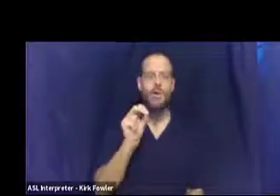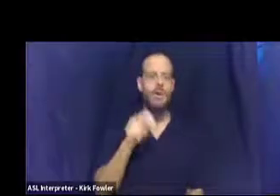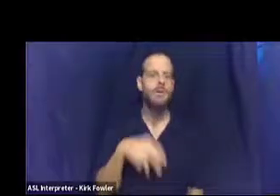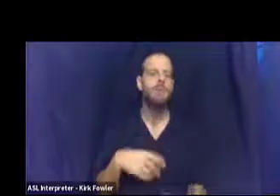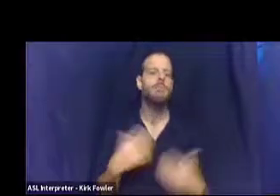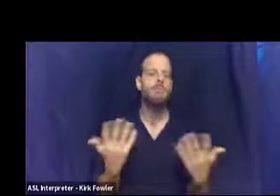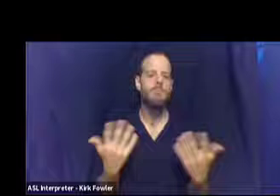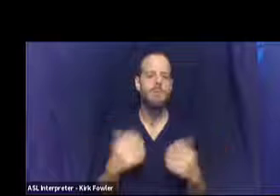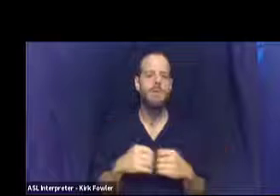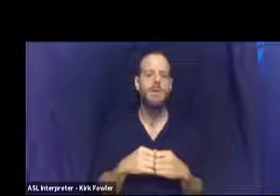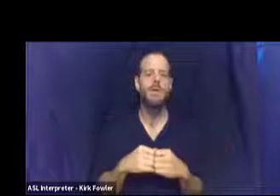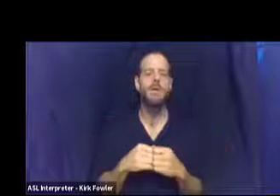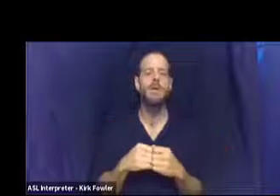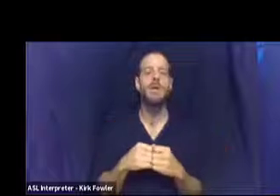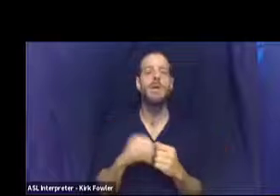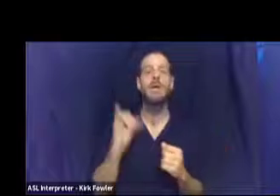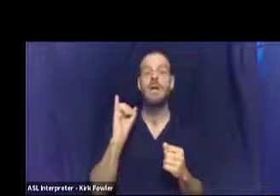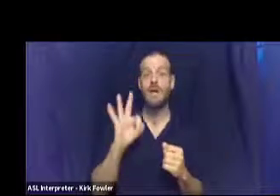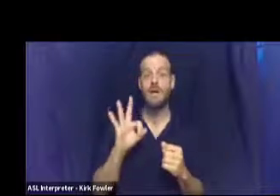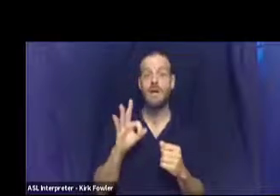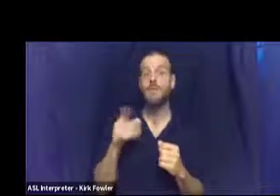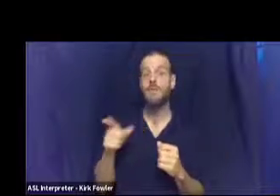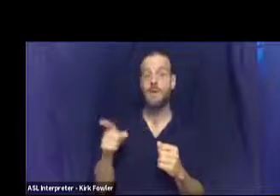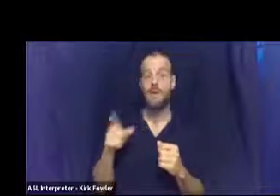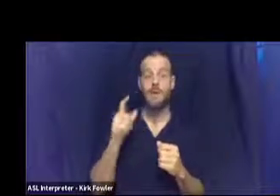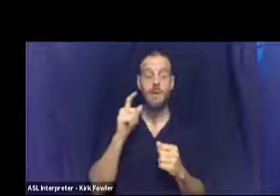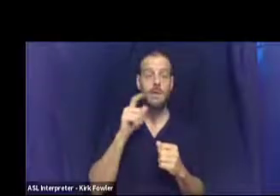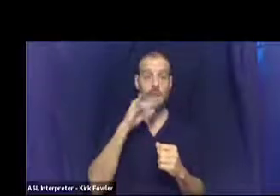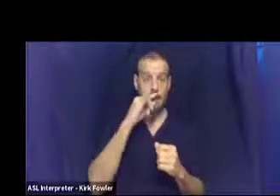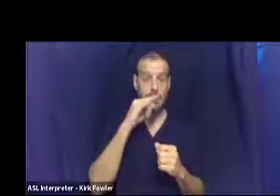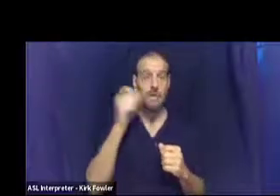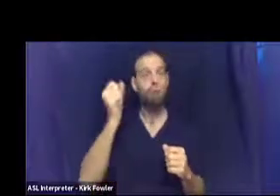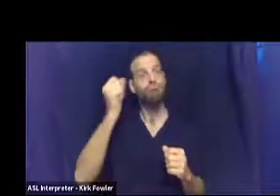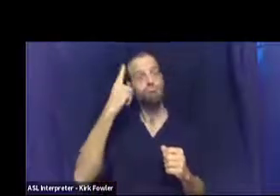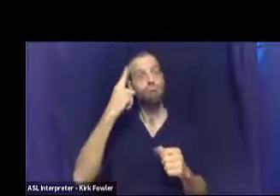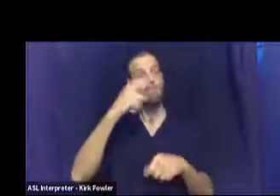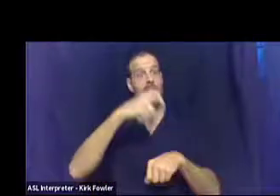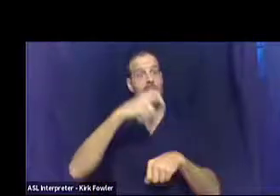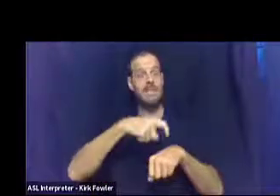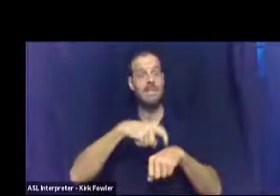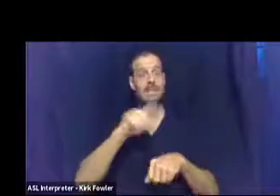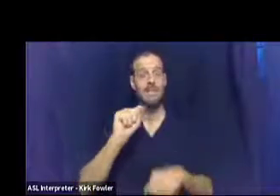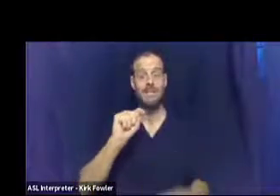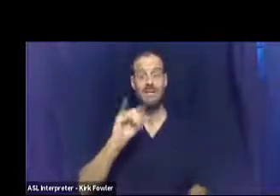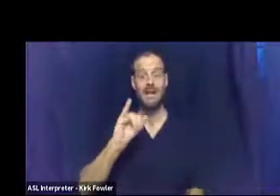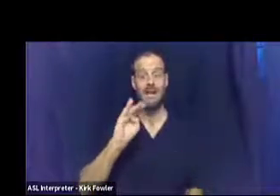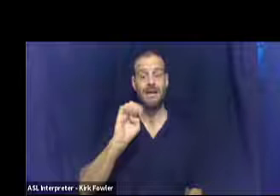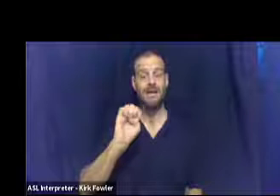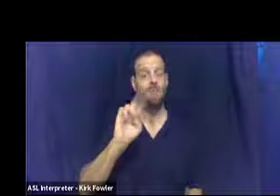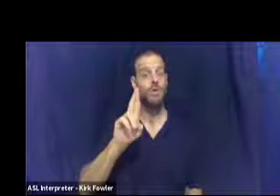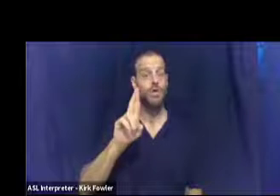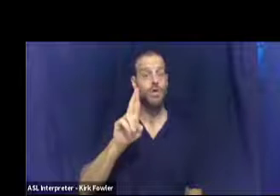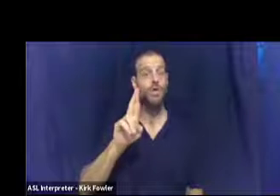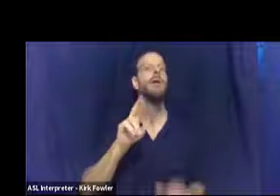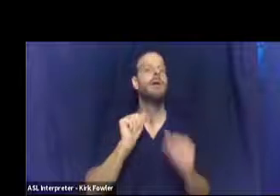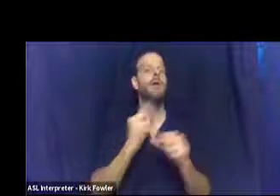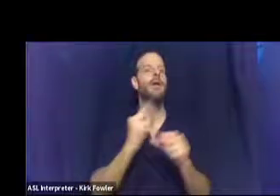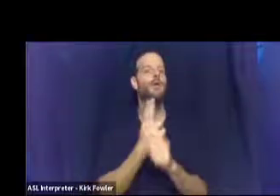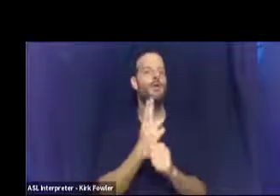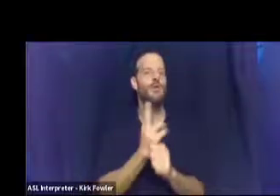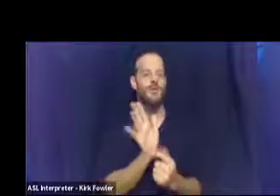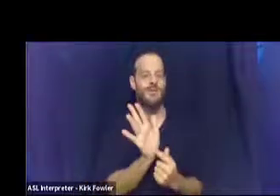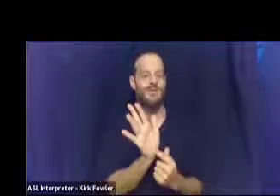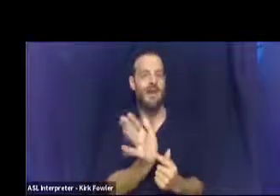does well with timers, we may put, you have five minutes to do this, whatever system is working with that child. So again,